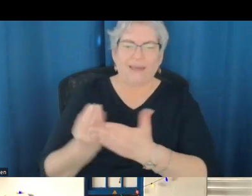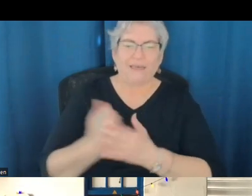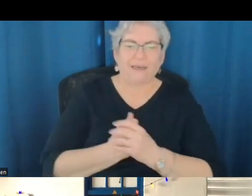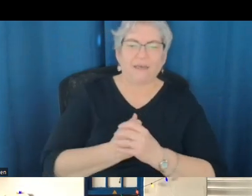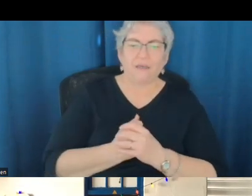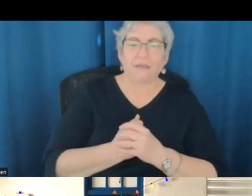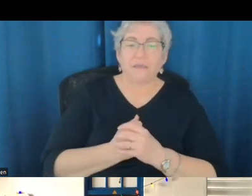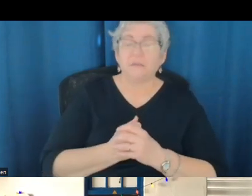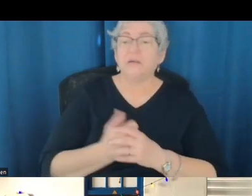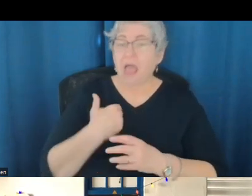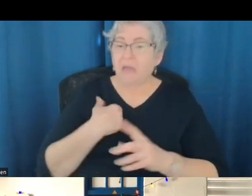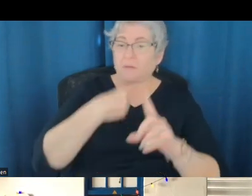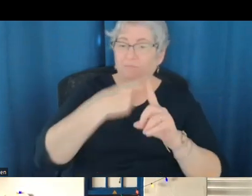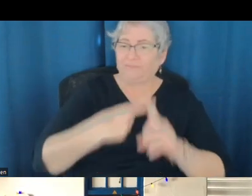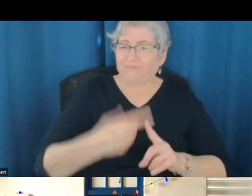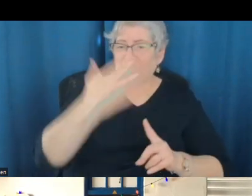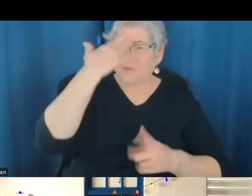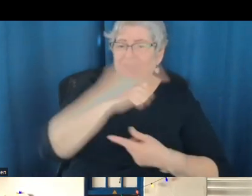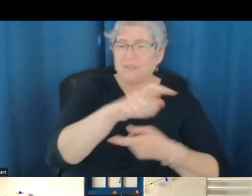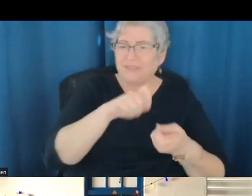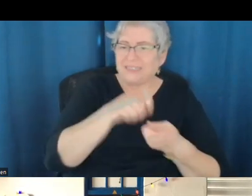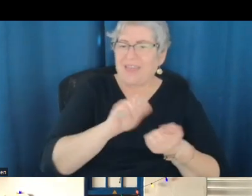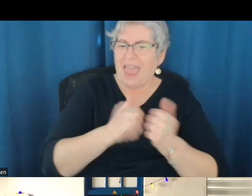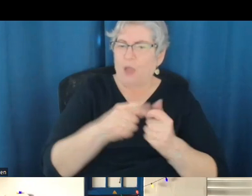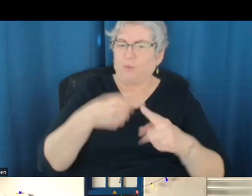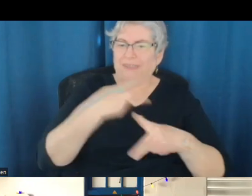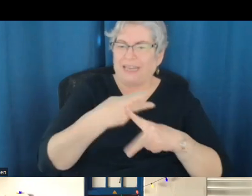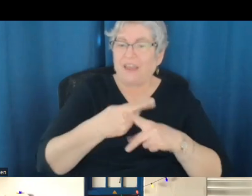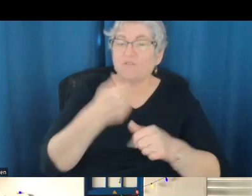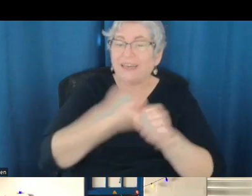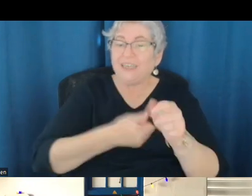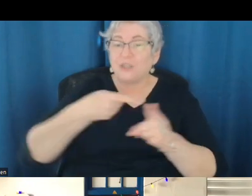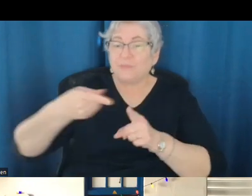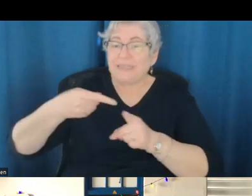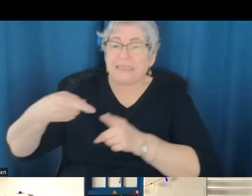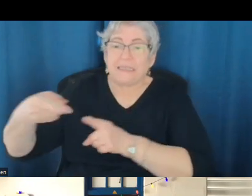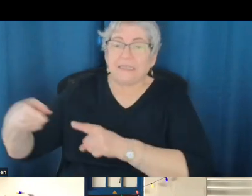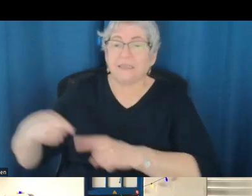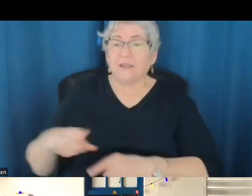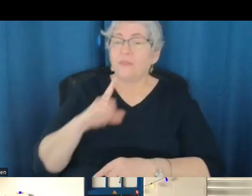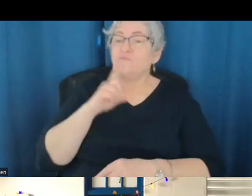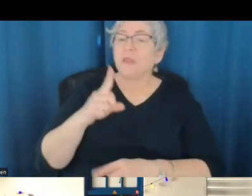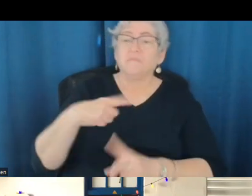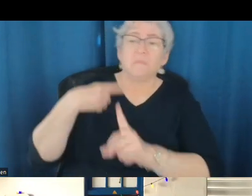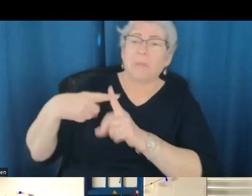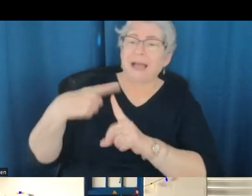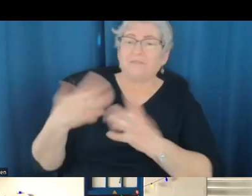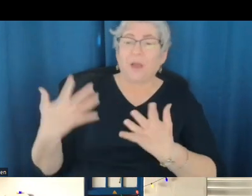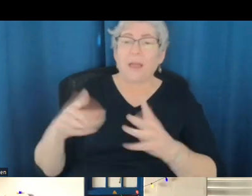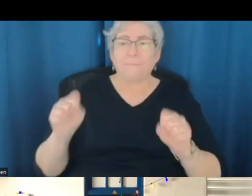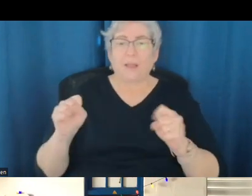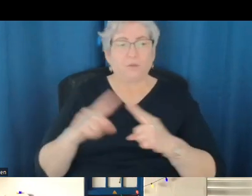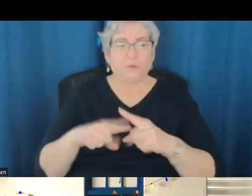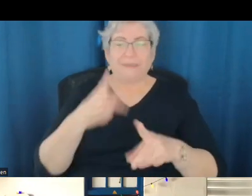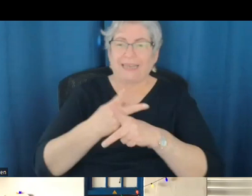While there are advantages to knowing the specific maintenance needs of each species, the real advantage is the ability to treat